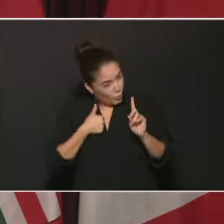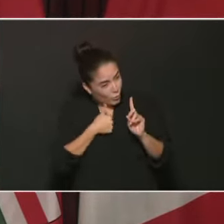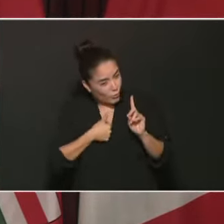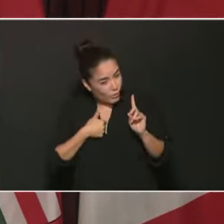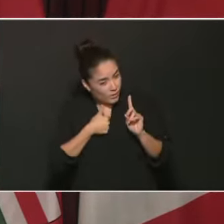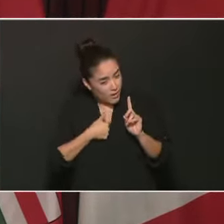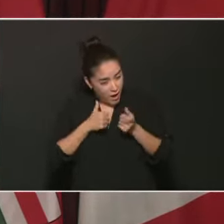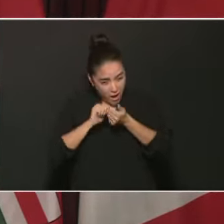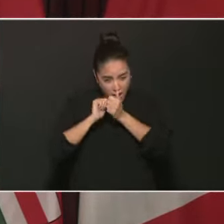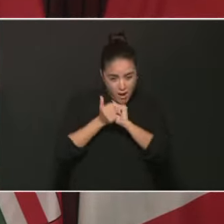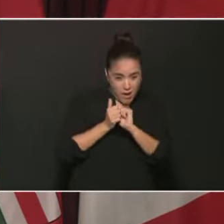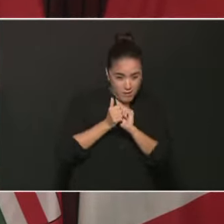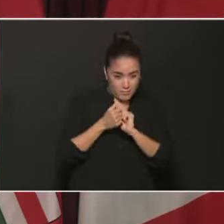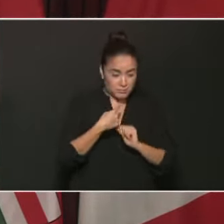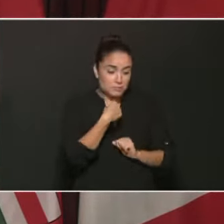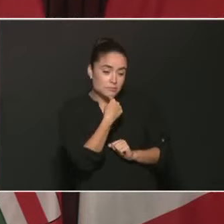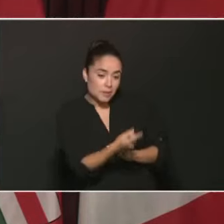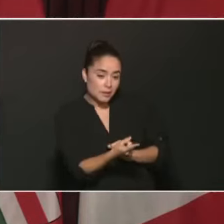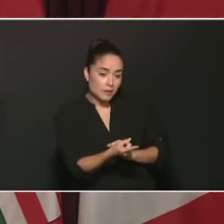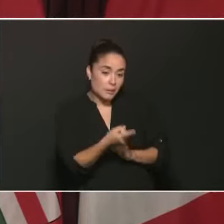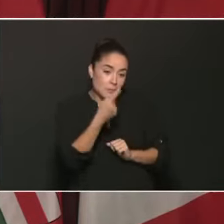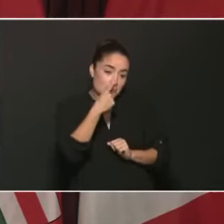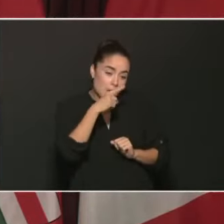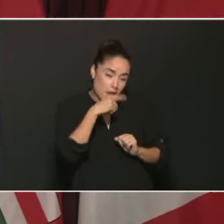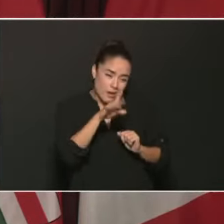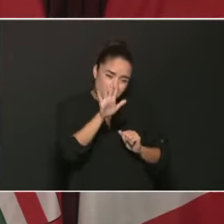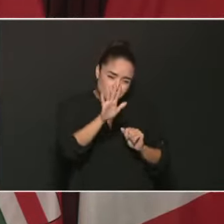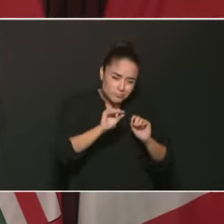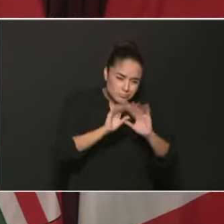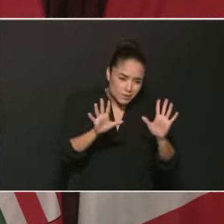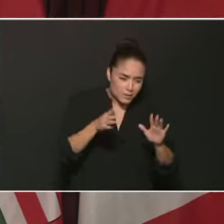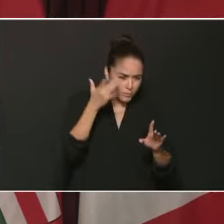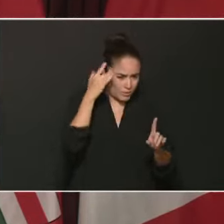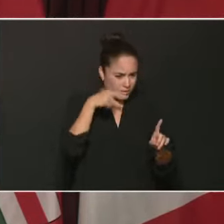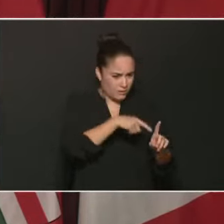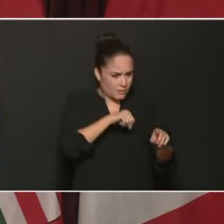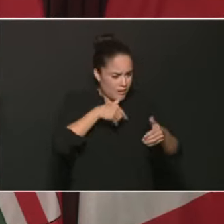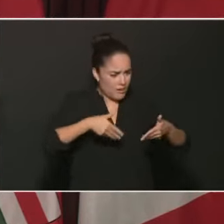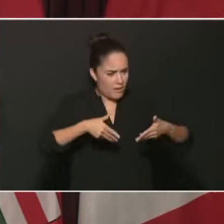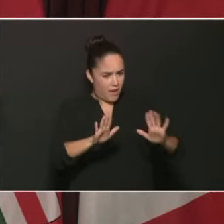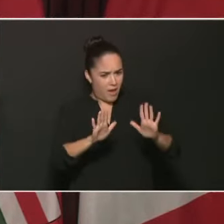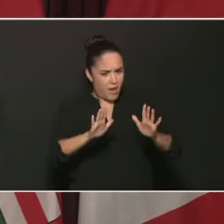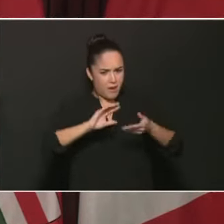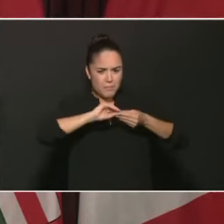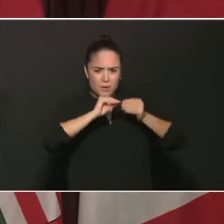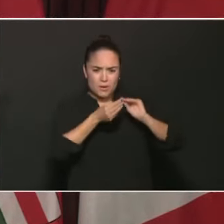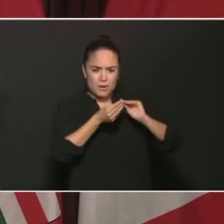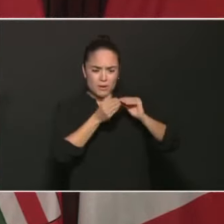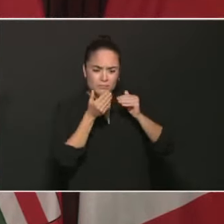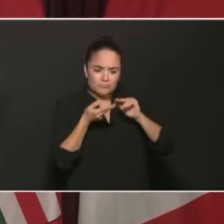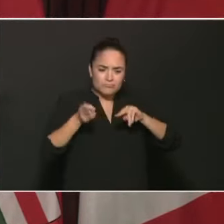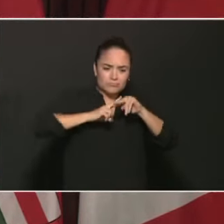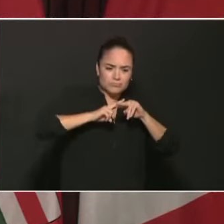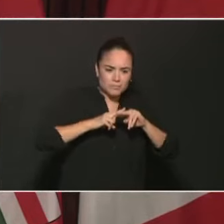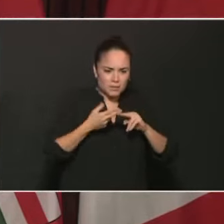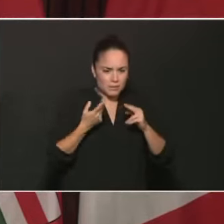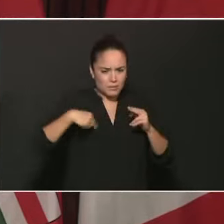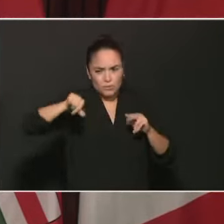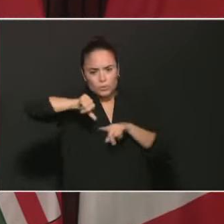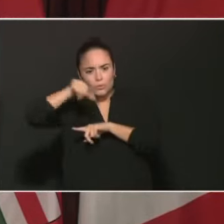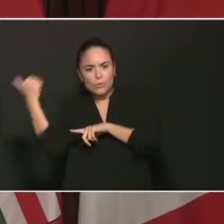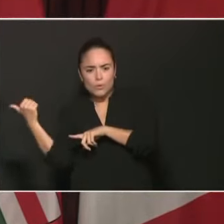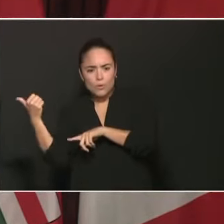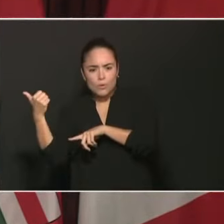could you just clarify to them why they were in fact not allowed to expand capacity while arenas and concert halls